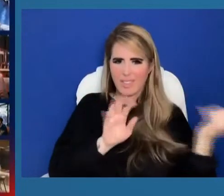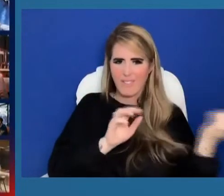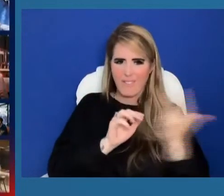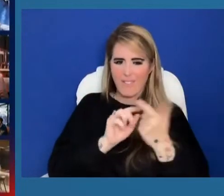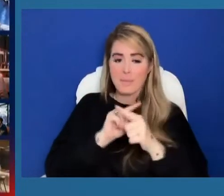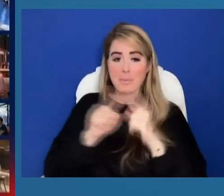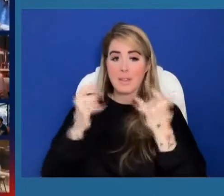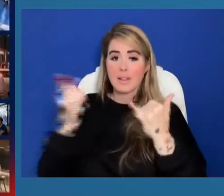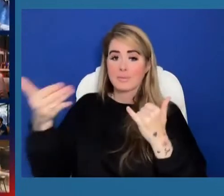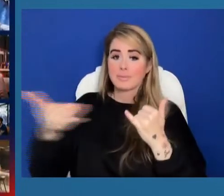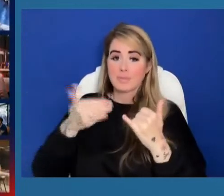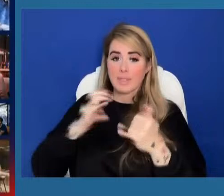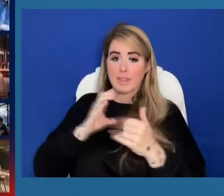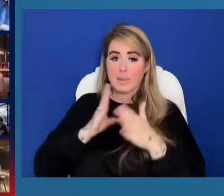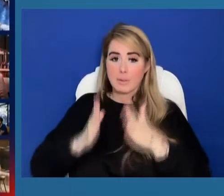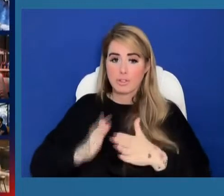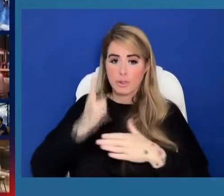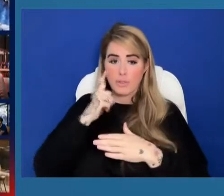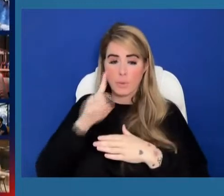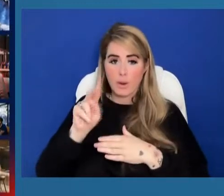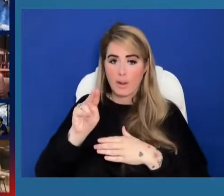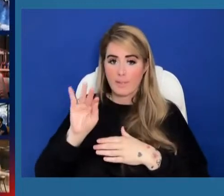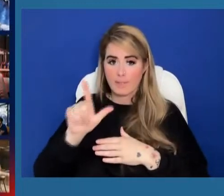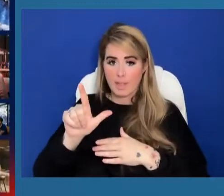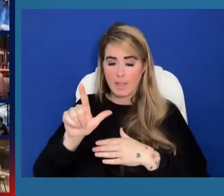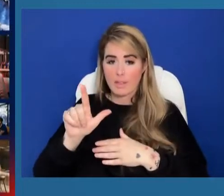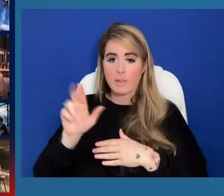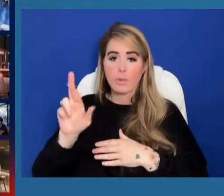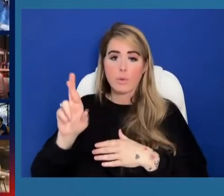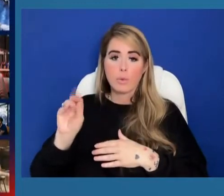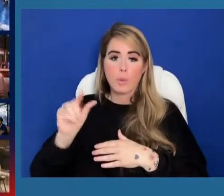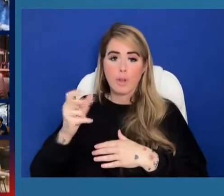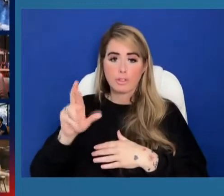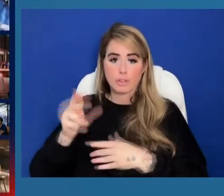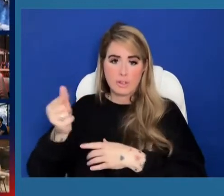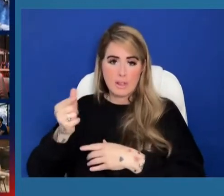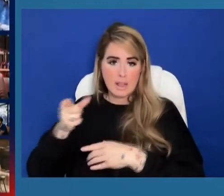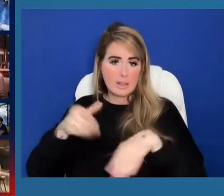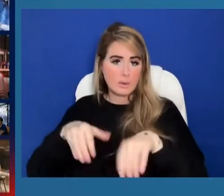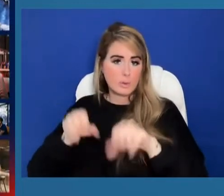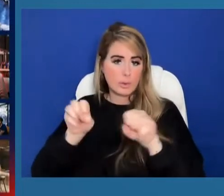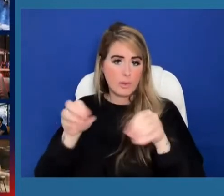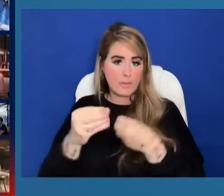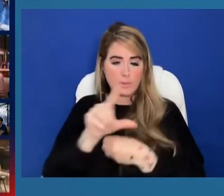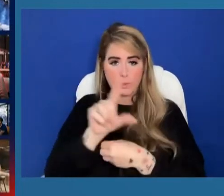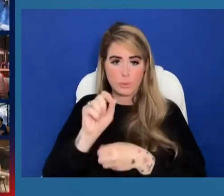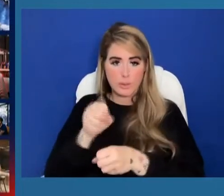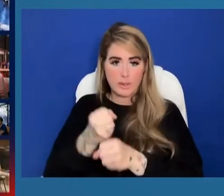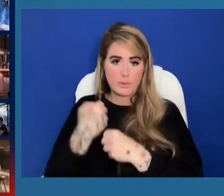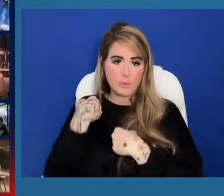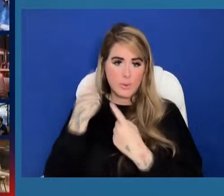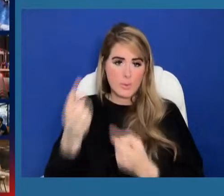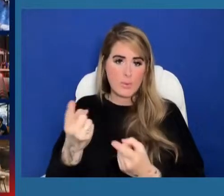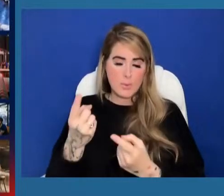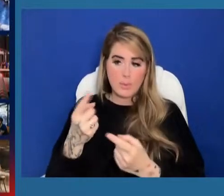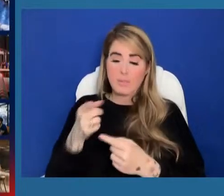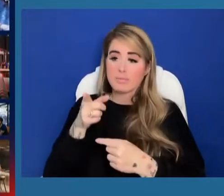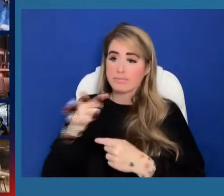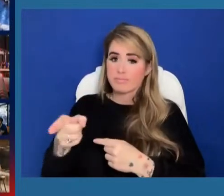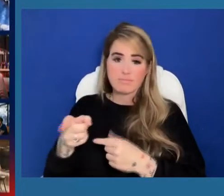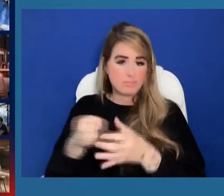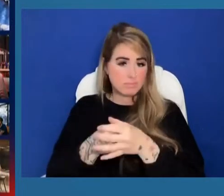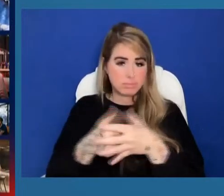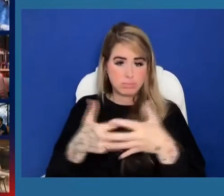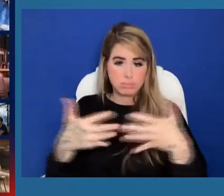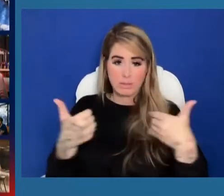of the NFL, Roger Goodell. Commissioner Goodell took office nearly 20 years ago and since then has grown the game of football